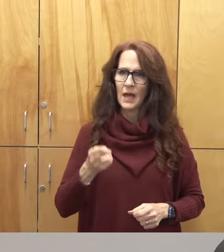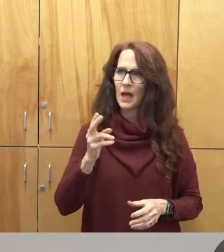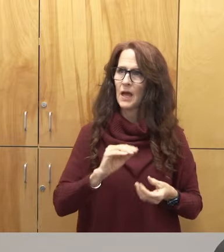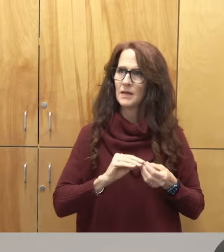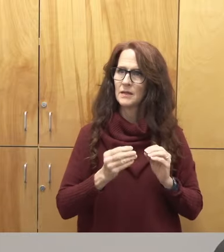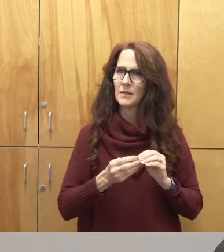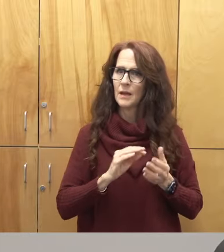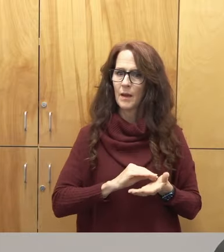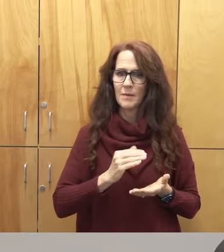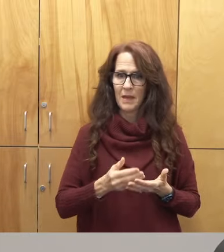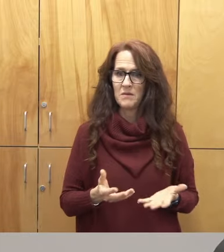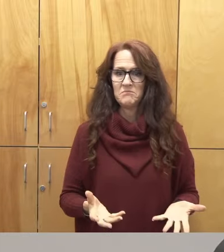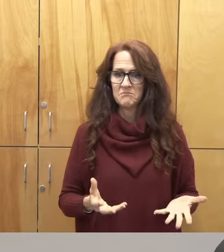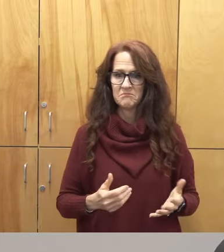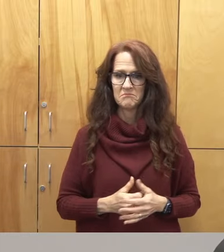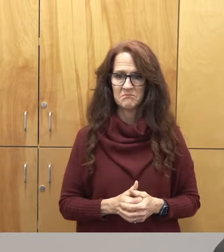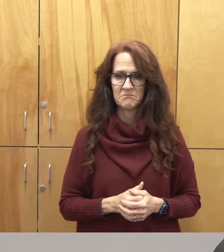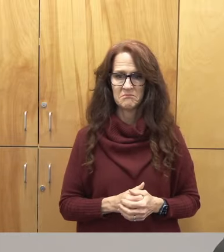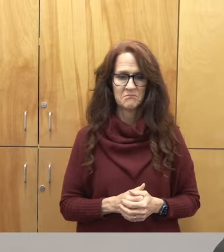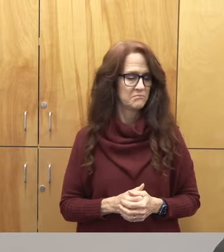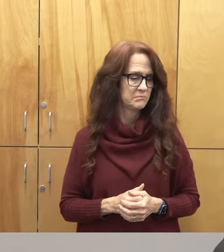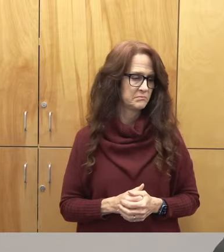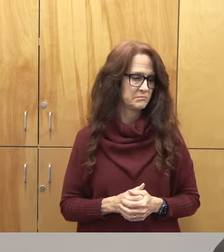think. I don't know, according to